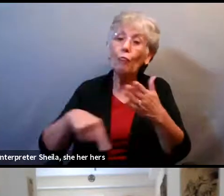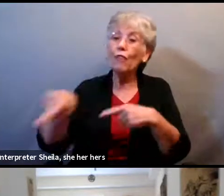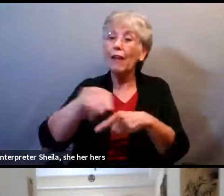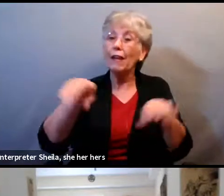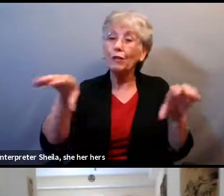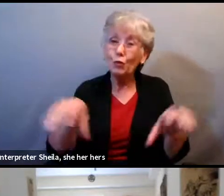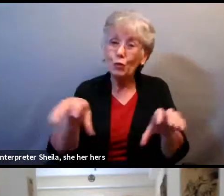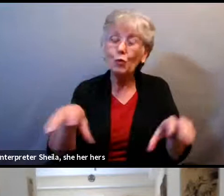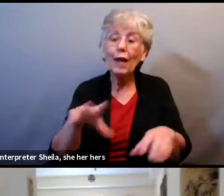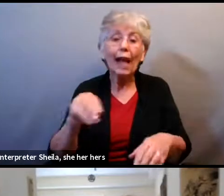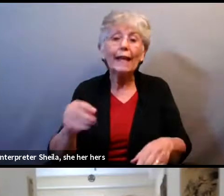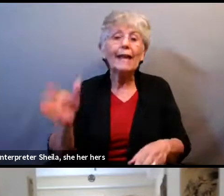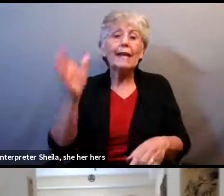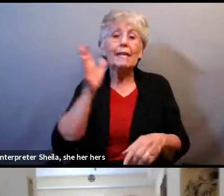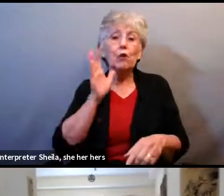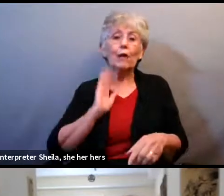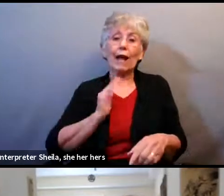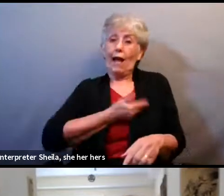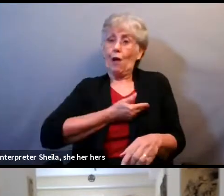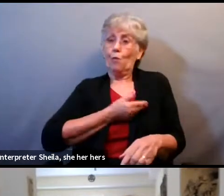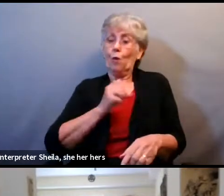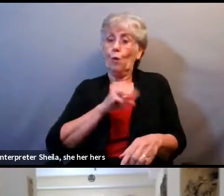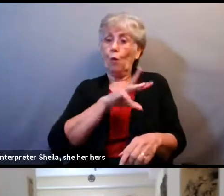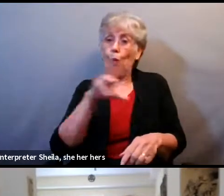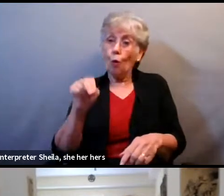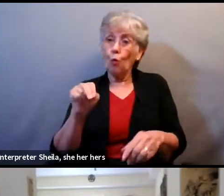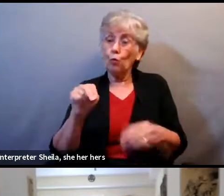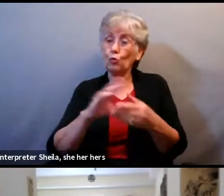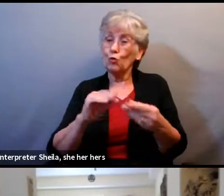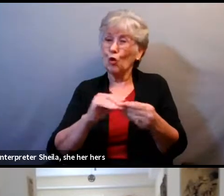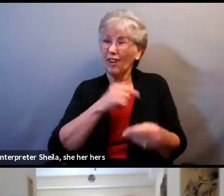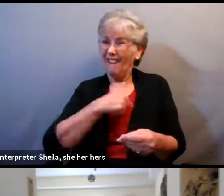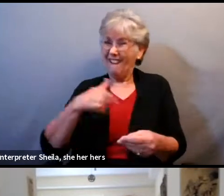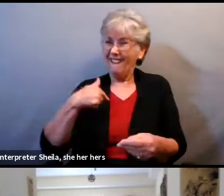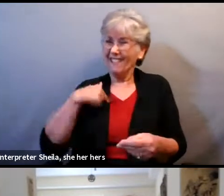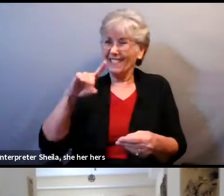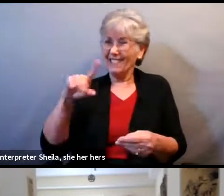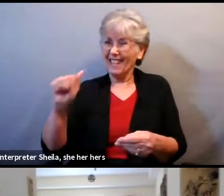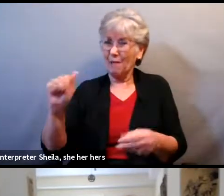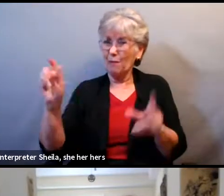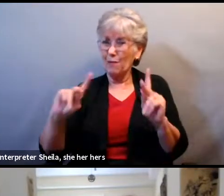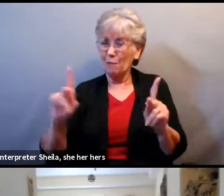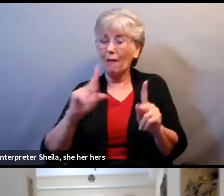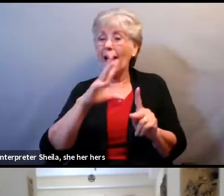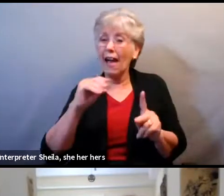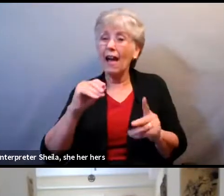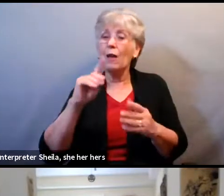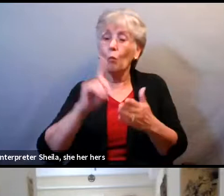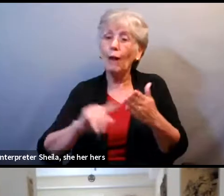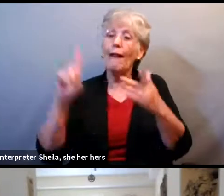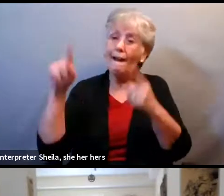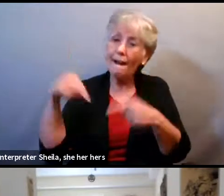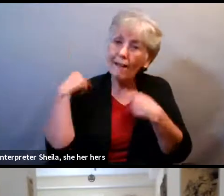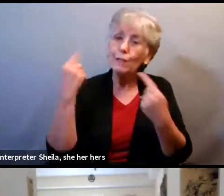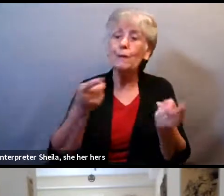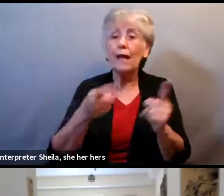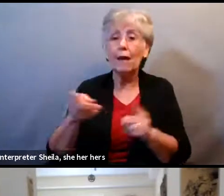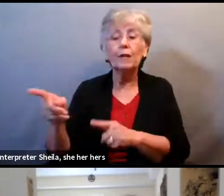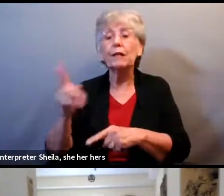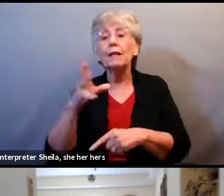hear our own story as disabled people, and like what's been happening. And I wanted to ask